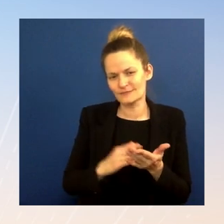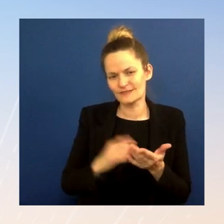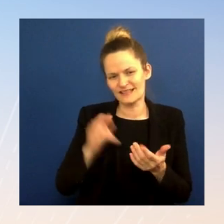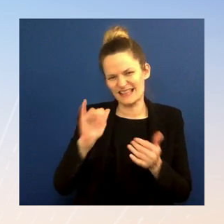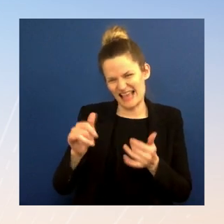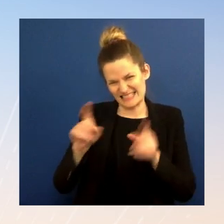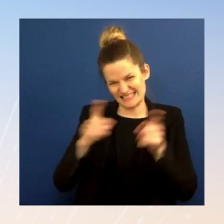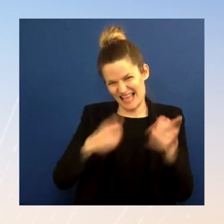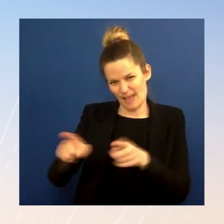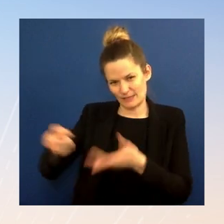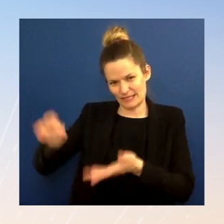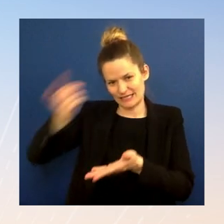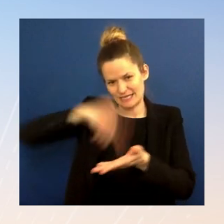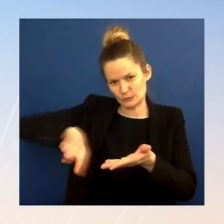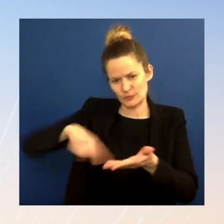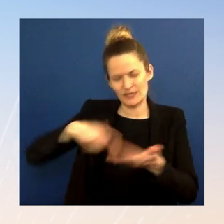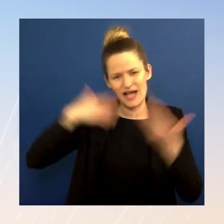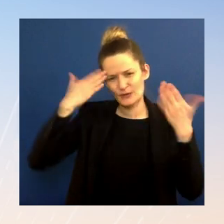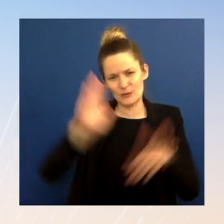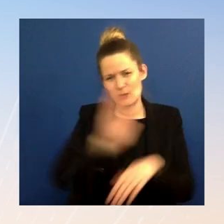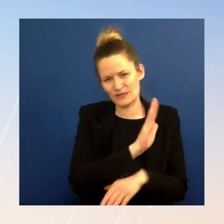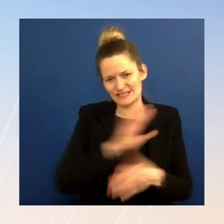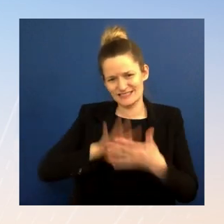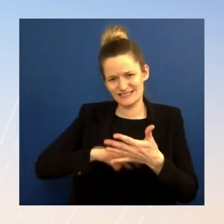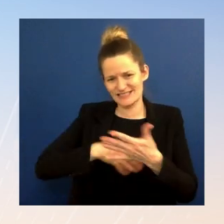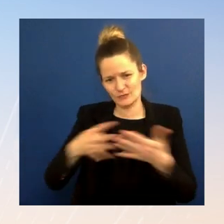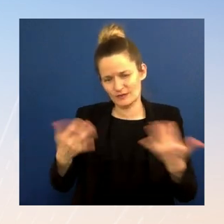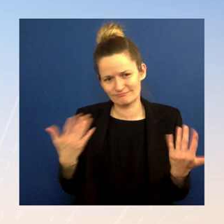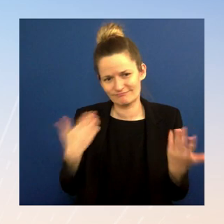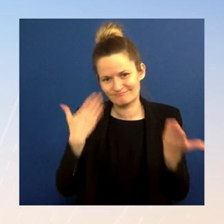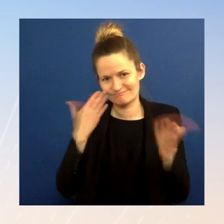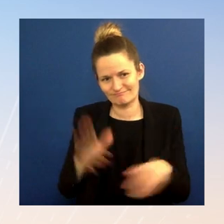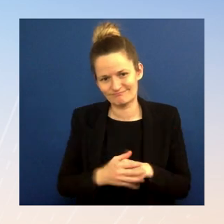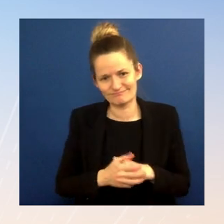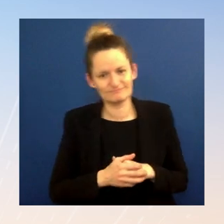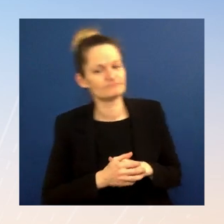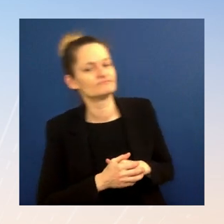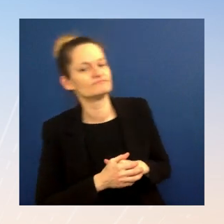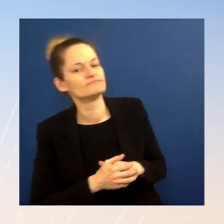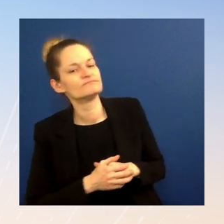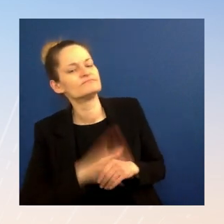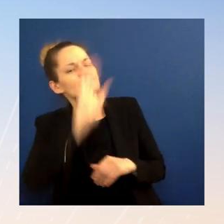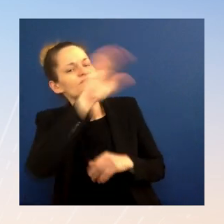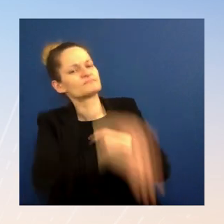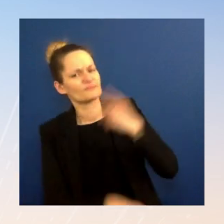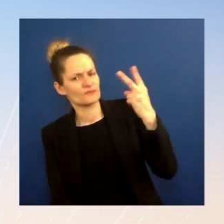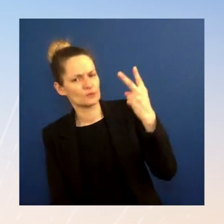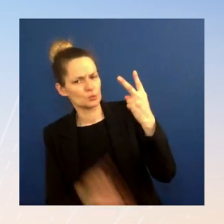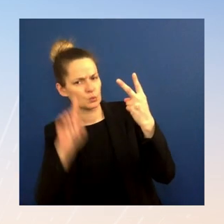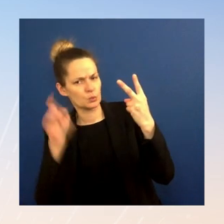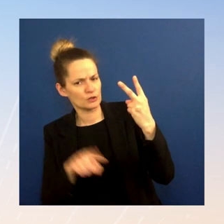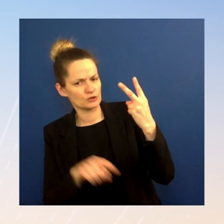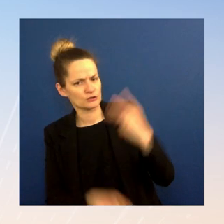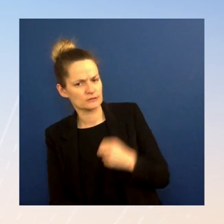Go ahead. Thank you. I have two questions. You have already announced President Biden's trip to Europe, to Brussels. But there were